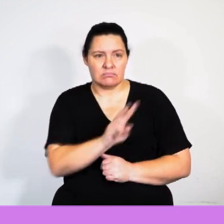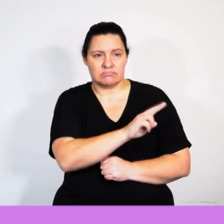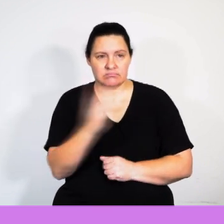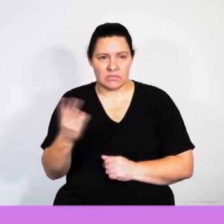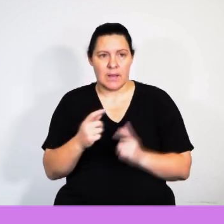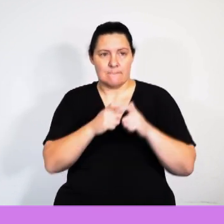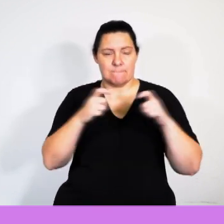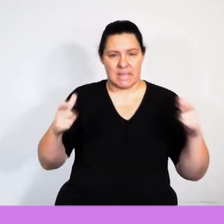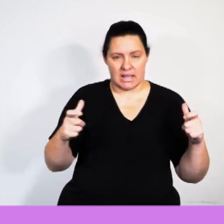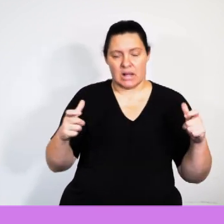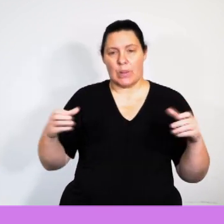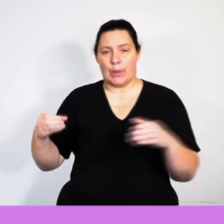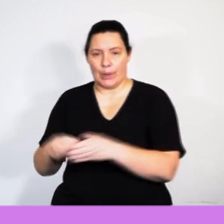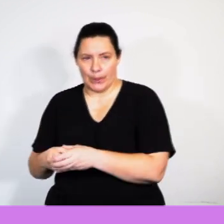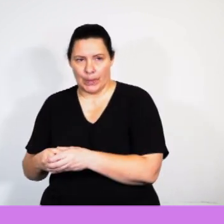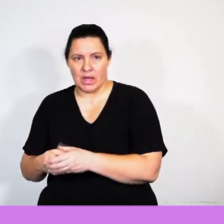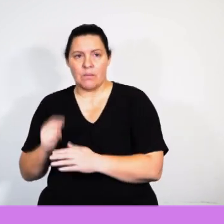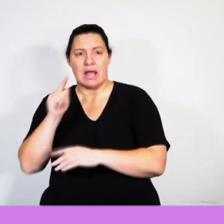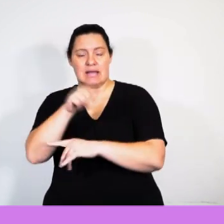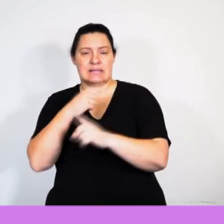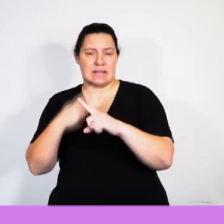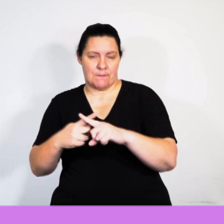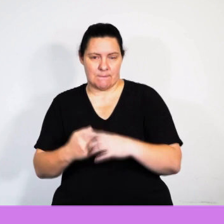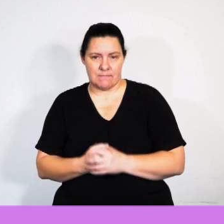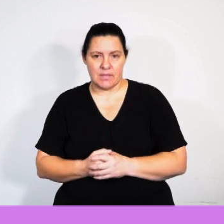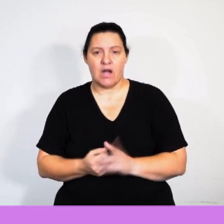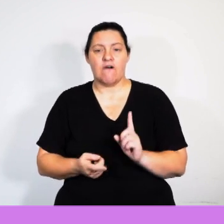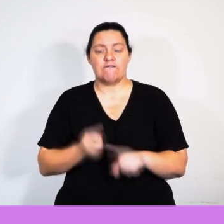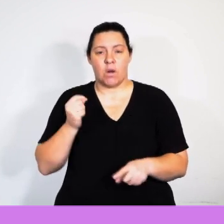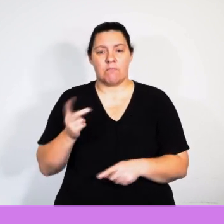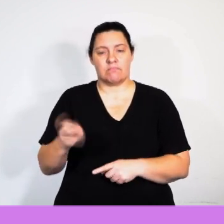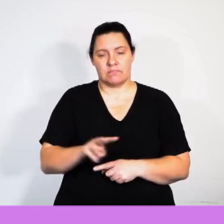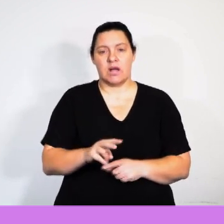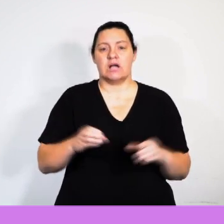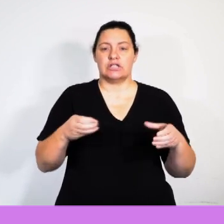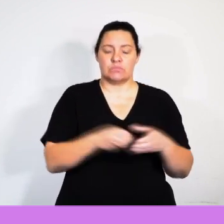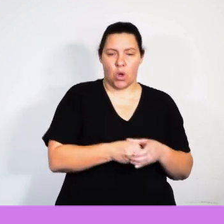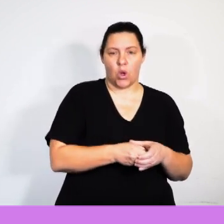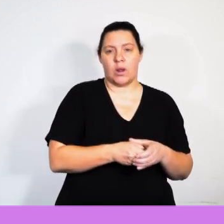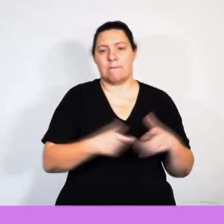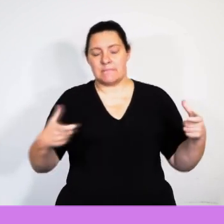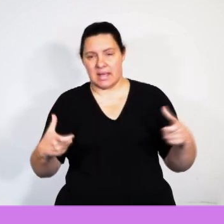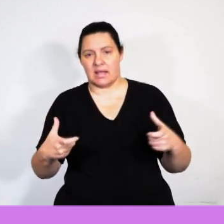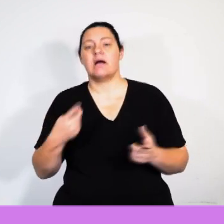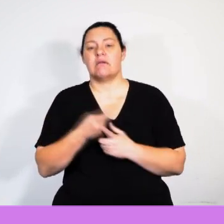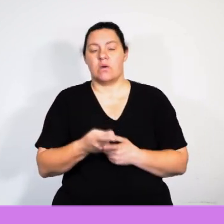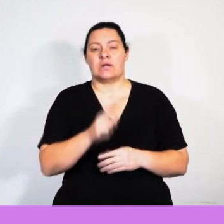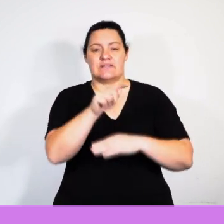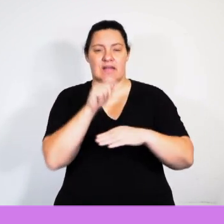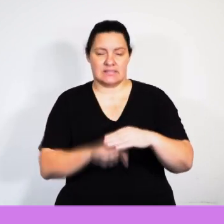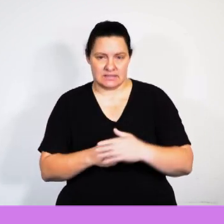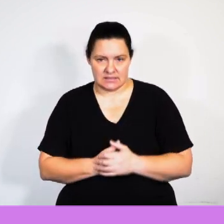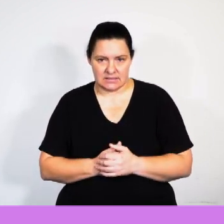we said when we convert from bigger units to smaller units, we multiply, and when we convert from smaller units to bigger